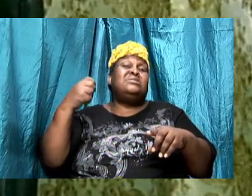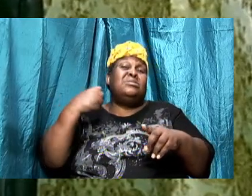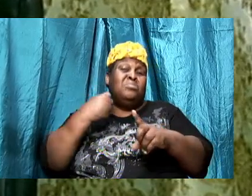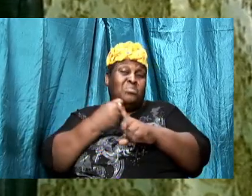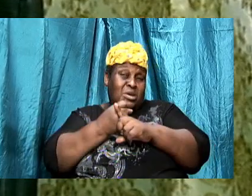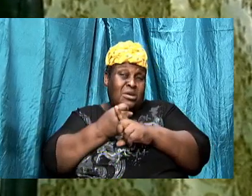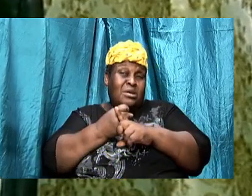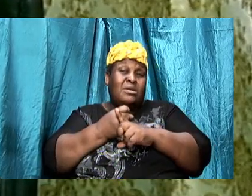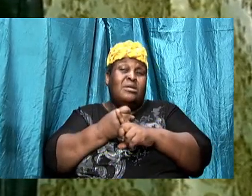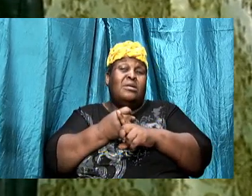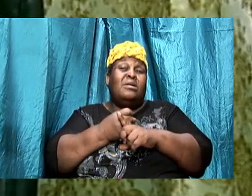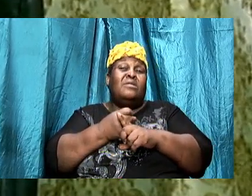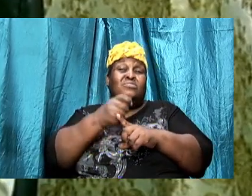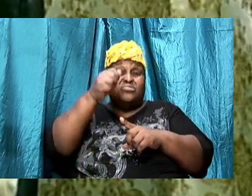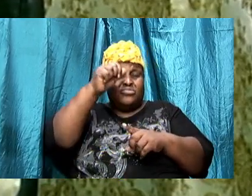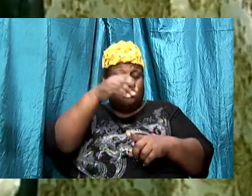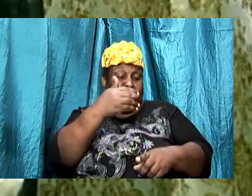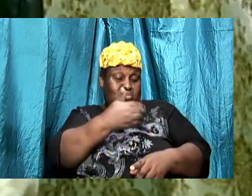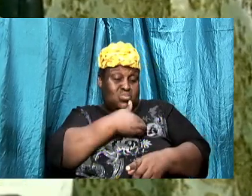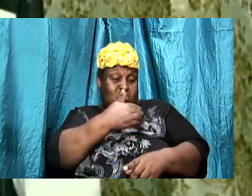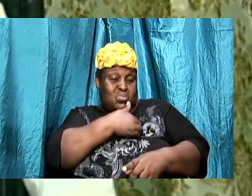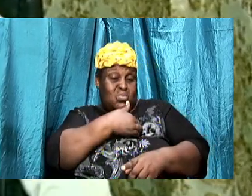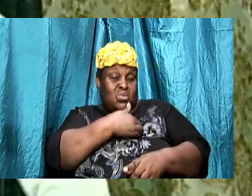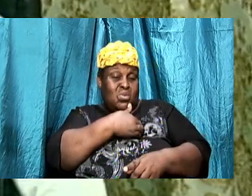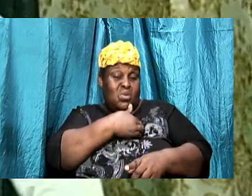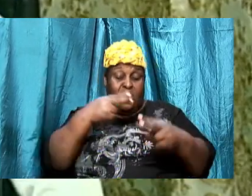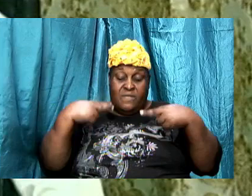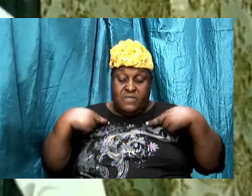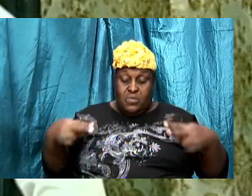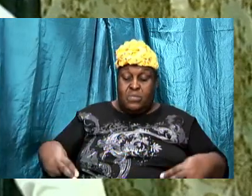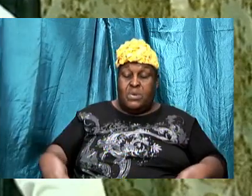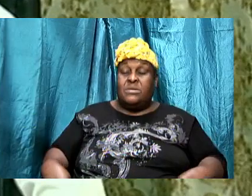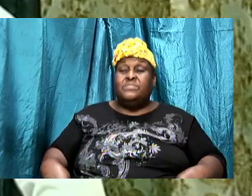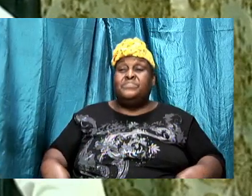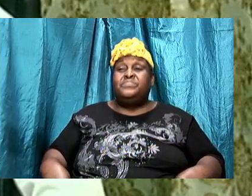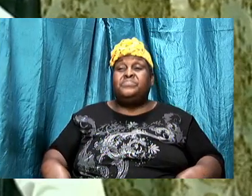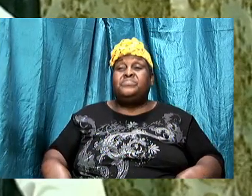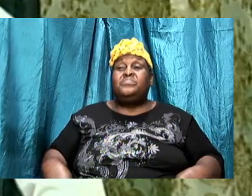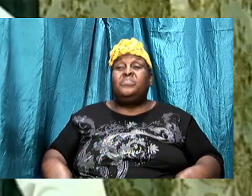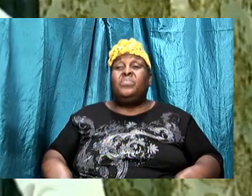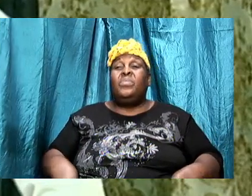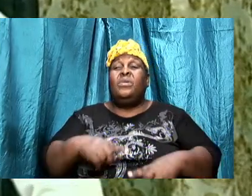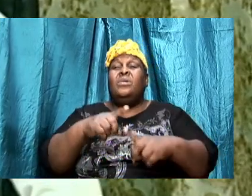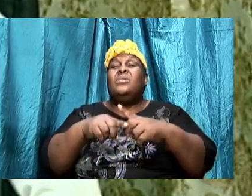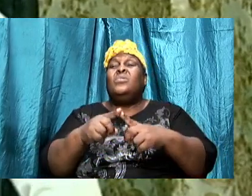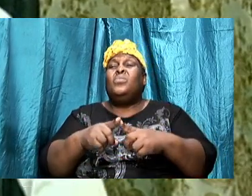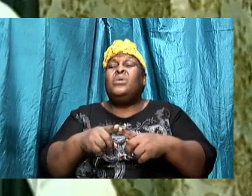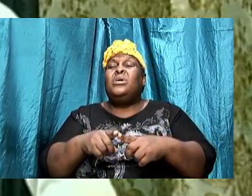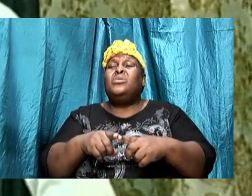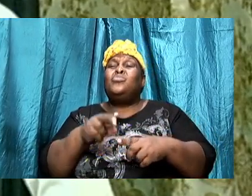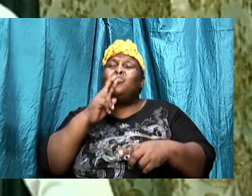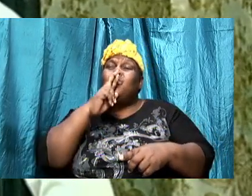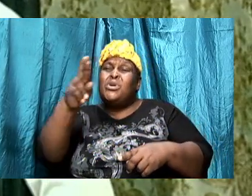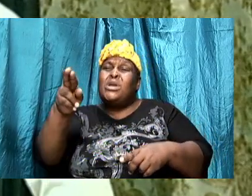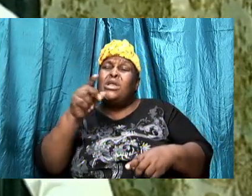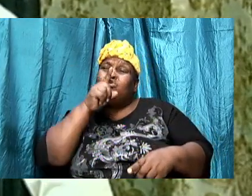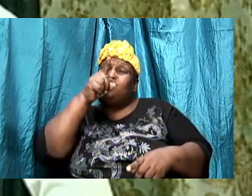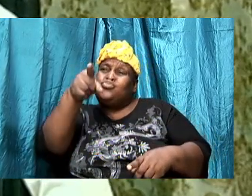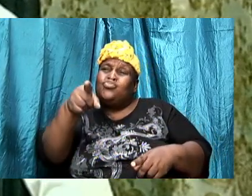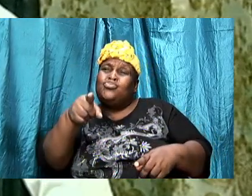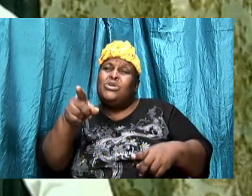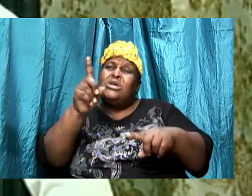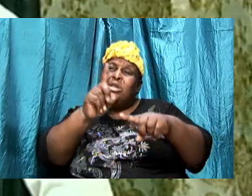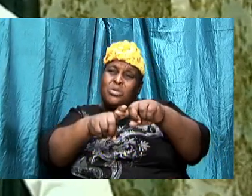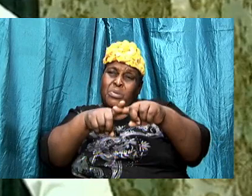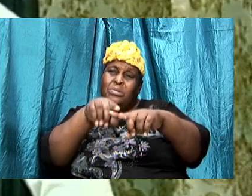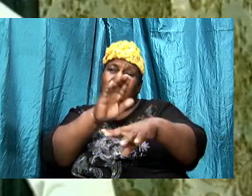know, that's not going to happen. You know, it is when we really and truly rely on the Spirit